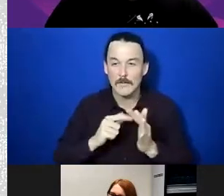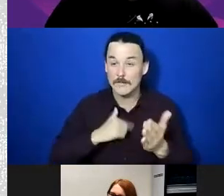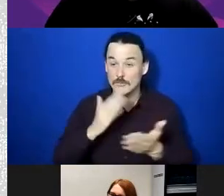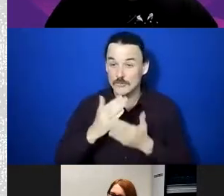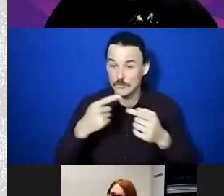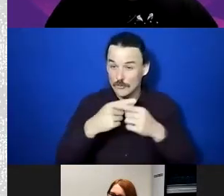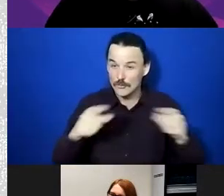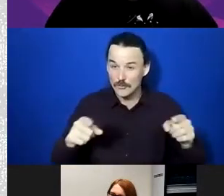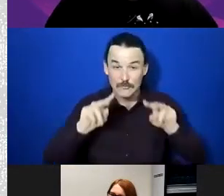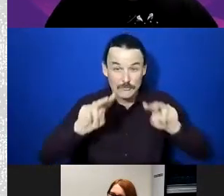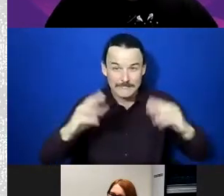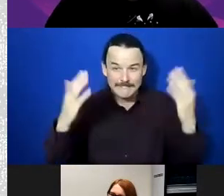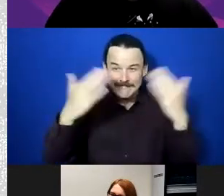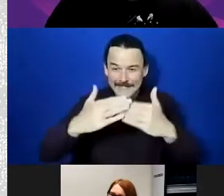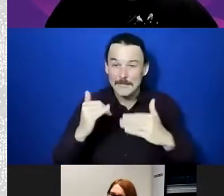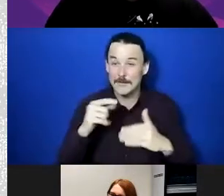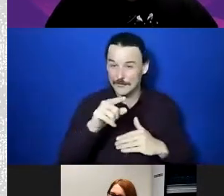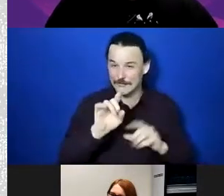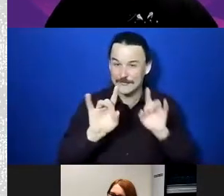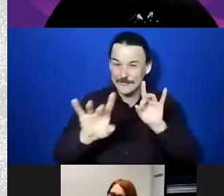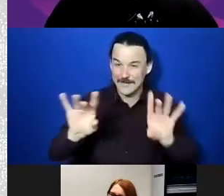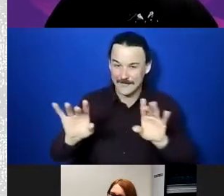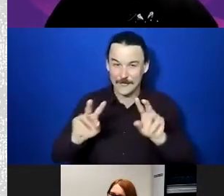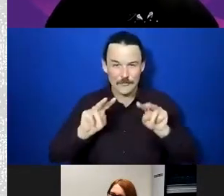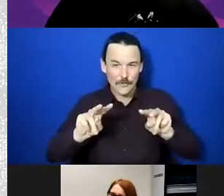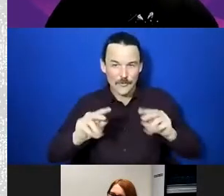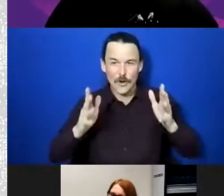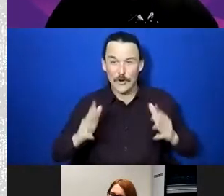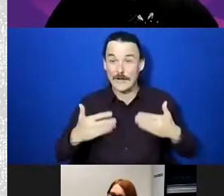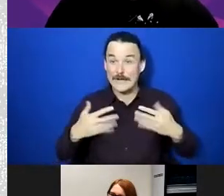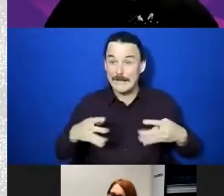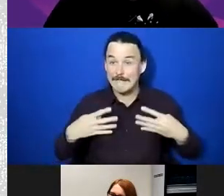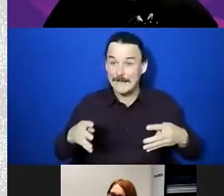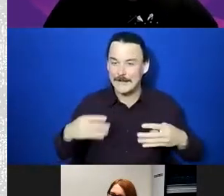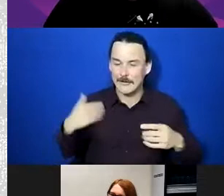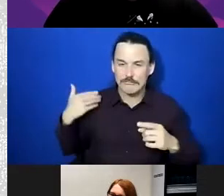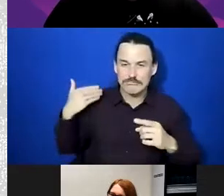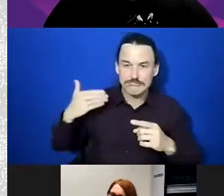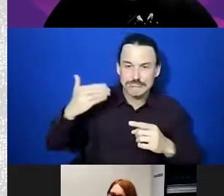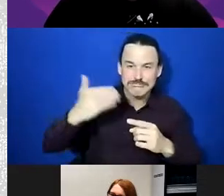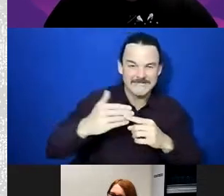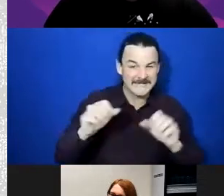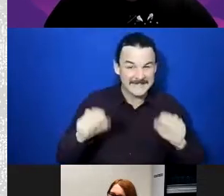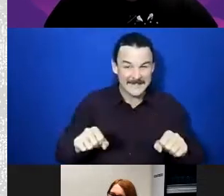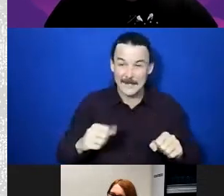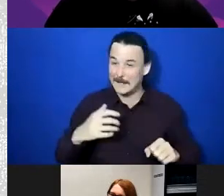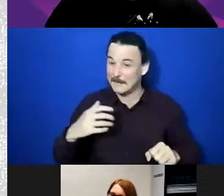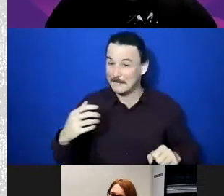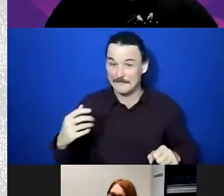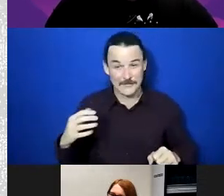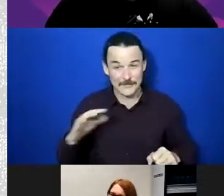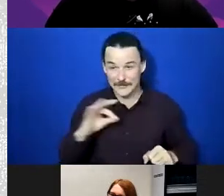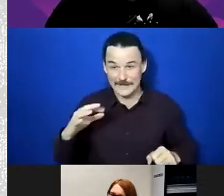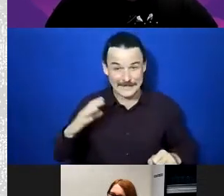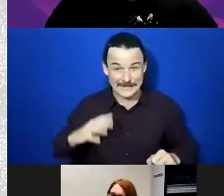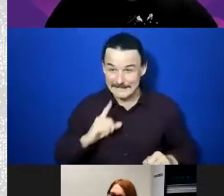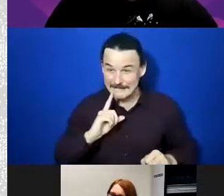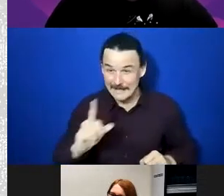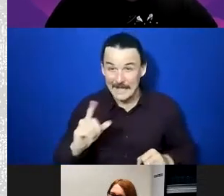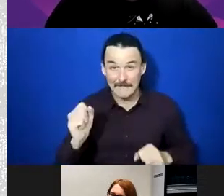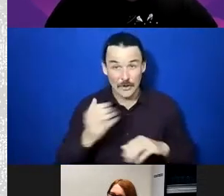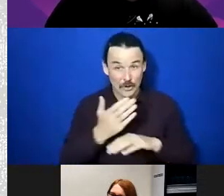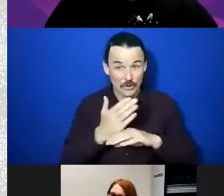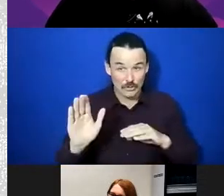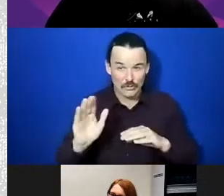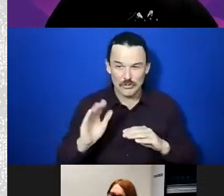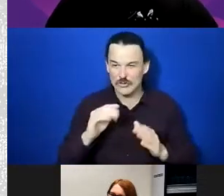spent extended periods of time on Netflix. I don't have to tell you that a new true crime documentary is released almost